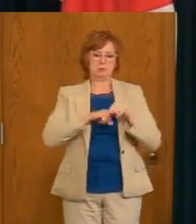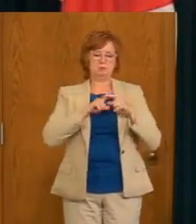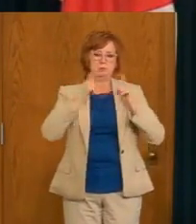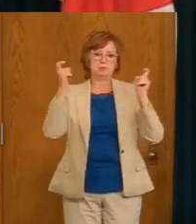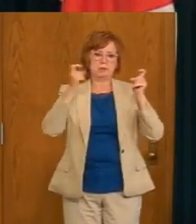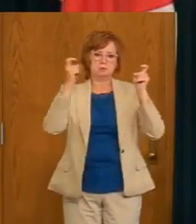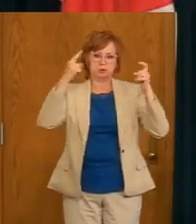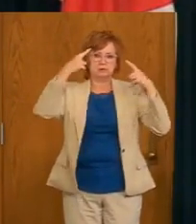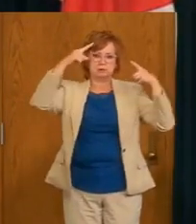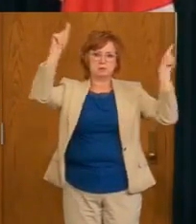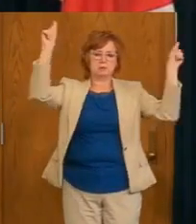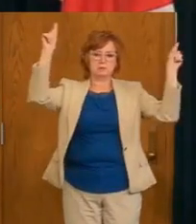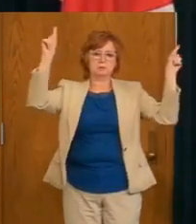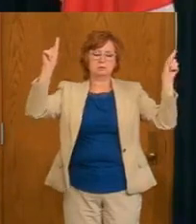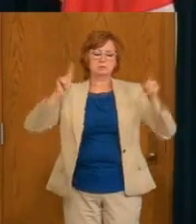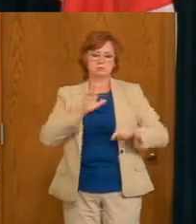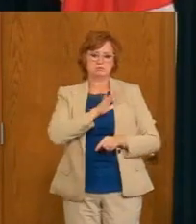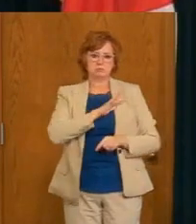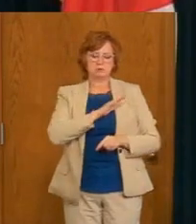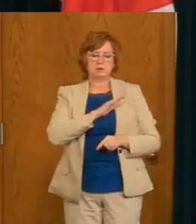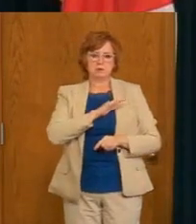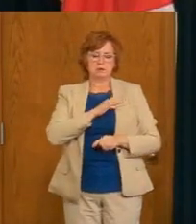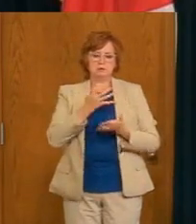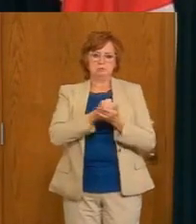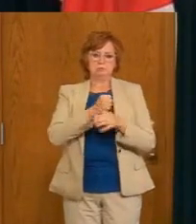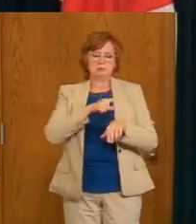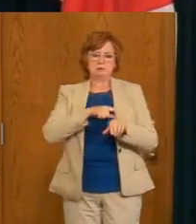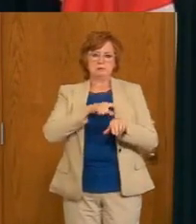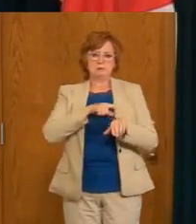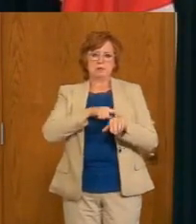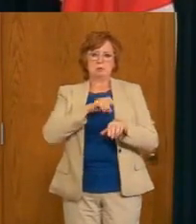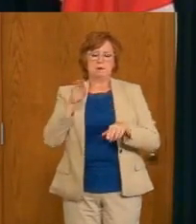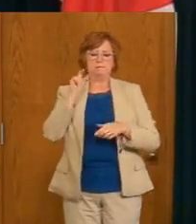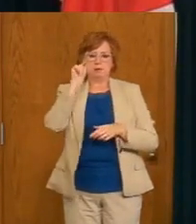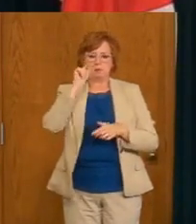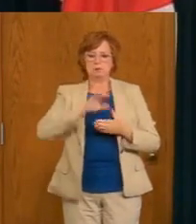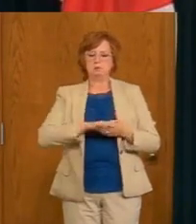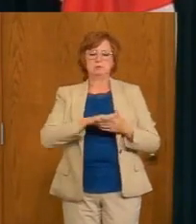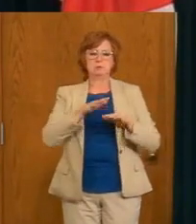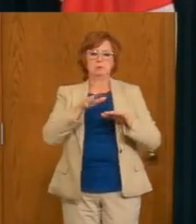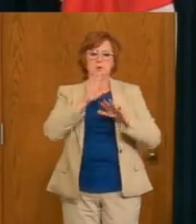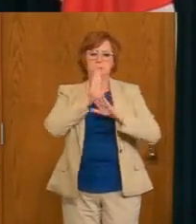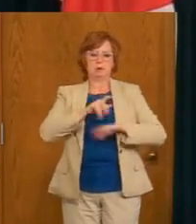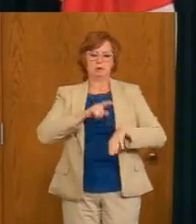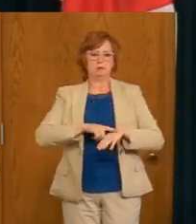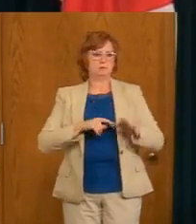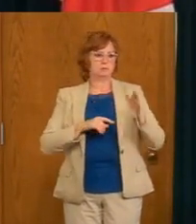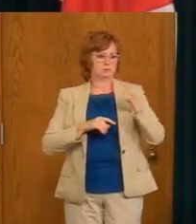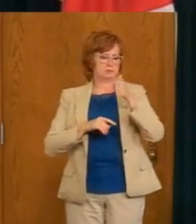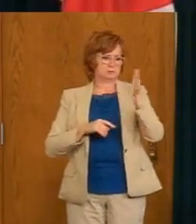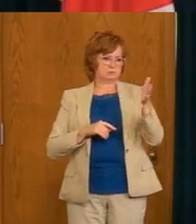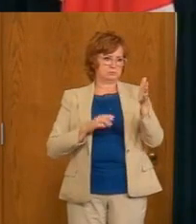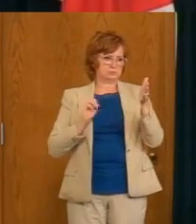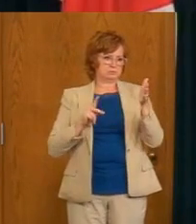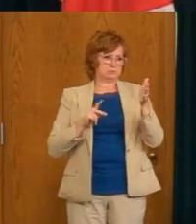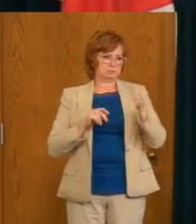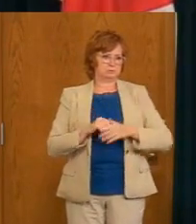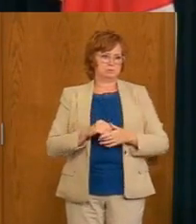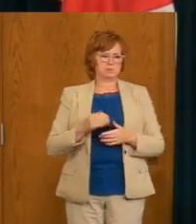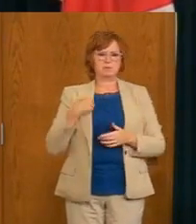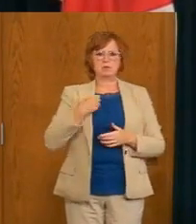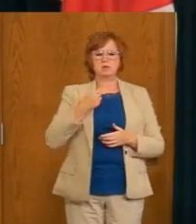vaccinations, first dose, second dose. Unfortunately, acute care colleagues will continue to look after patients with COVID, but also continue with